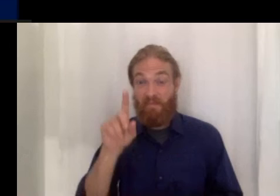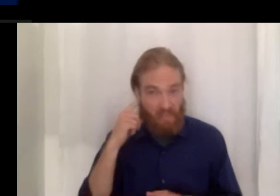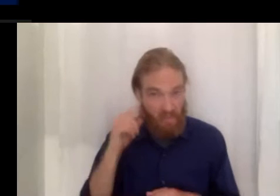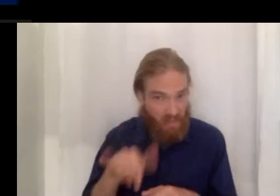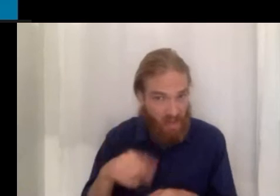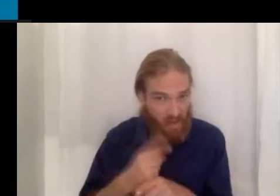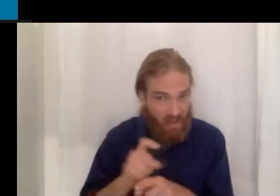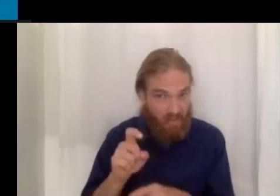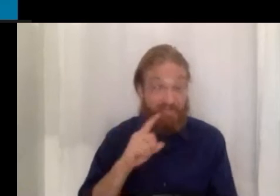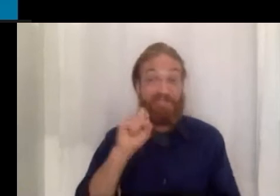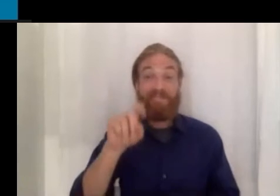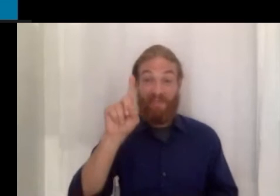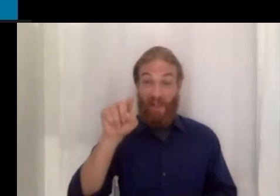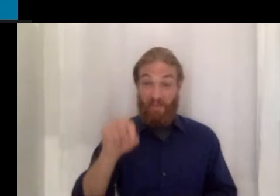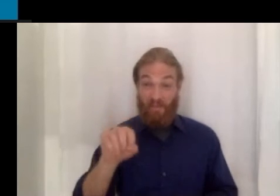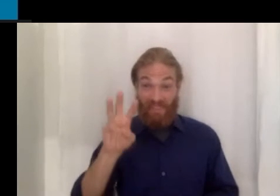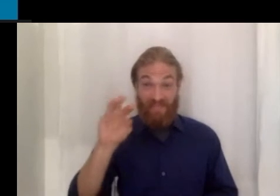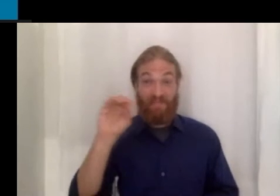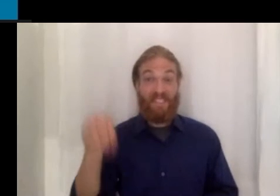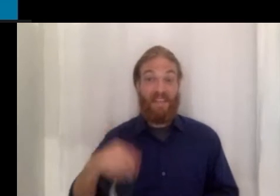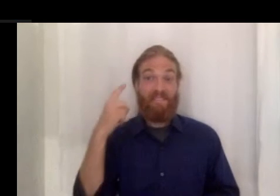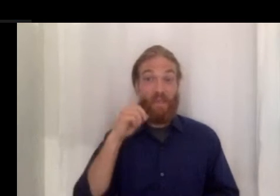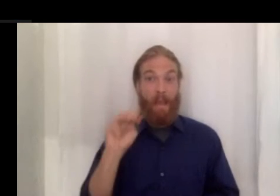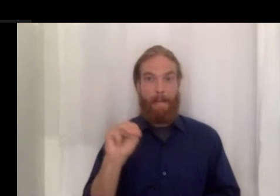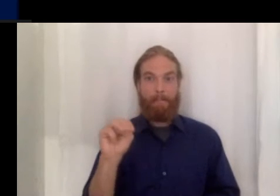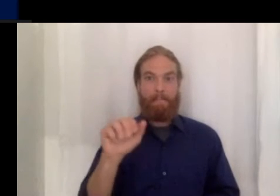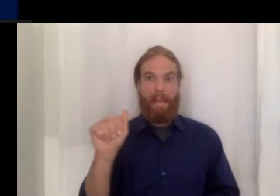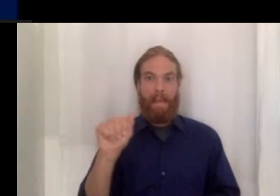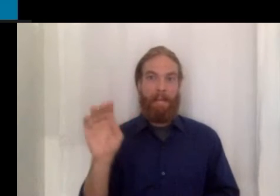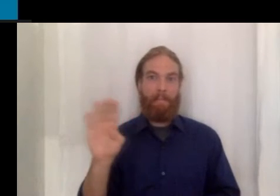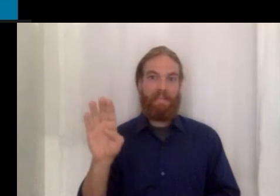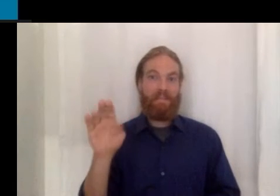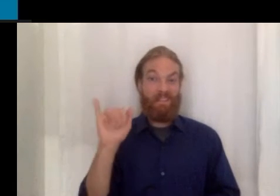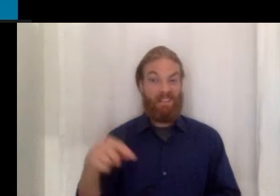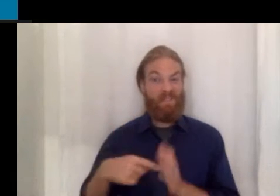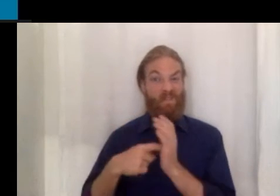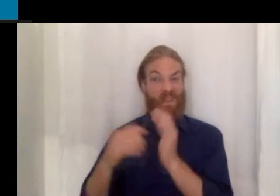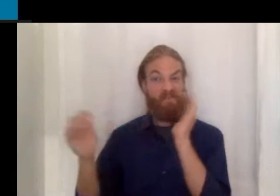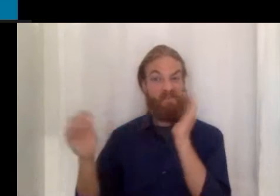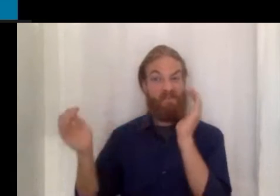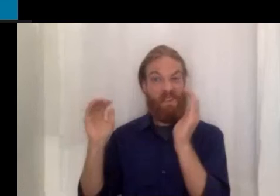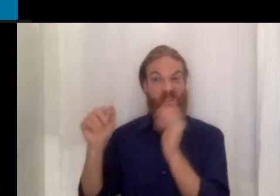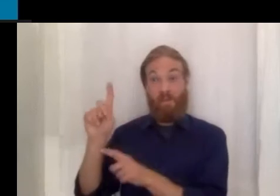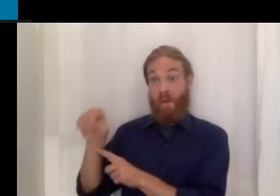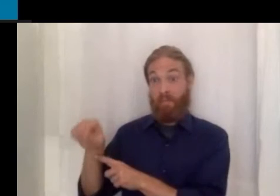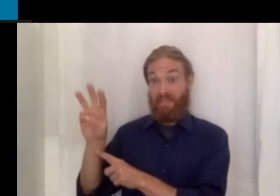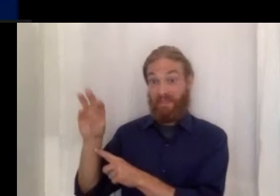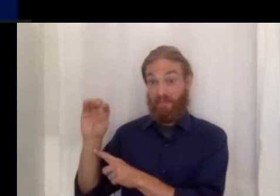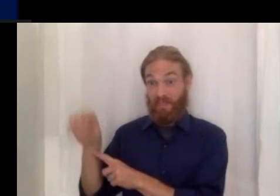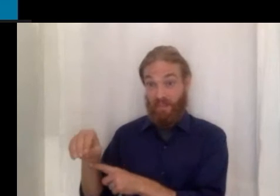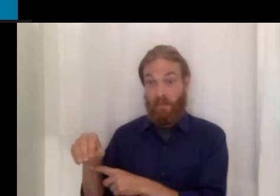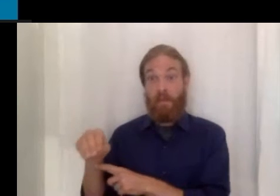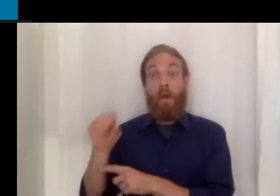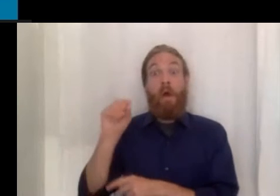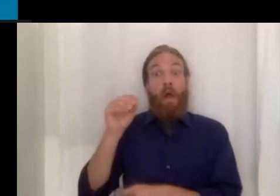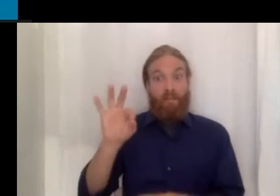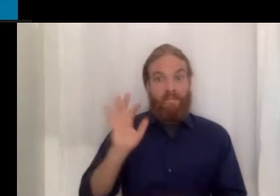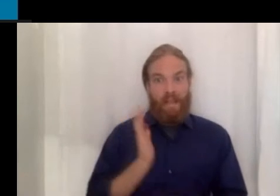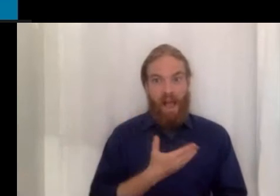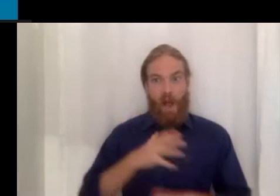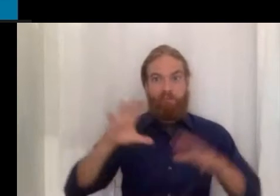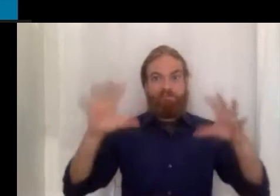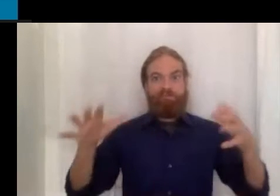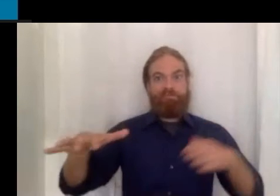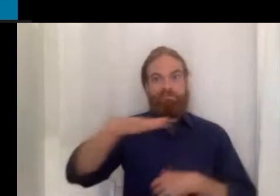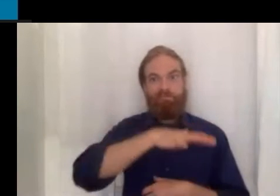the 1.6% of our population in the nation, as well as what we saw with vaccines when it was a